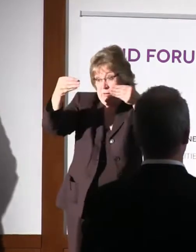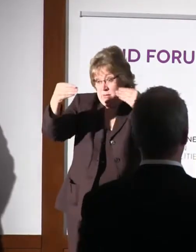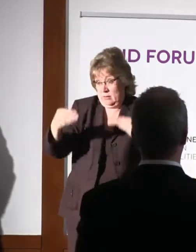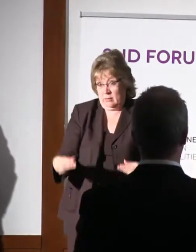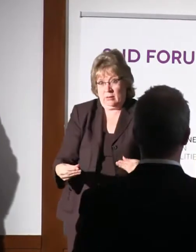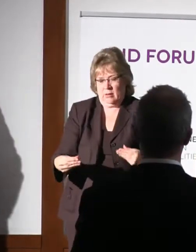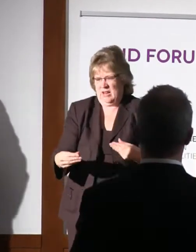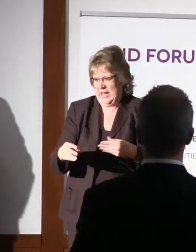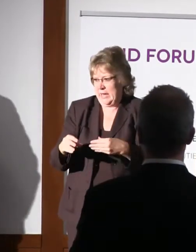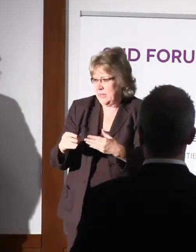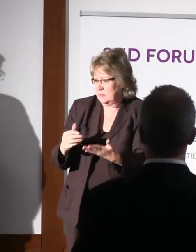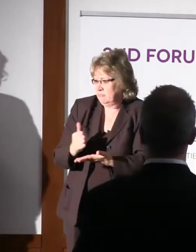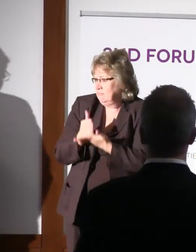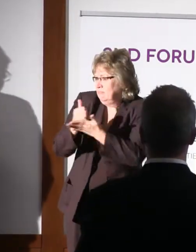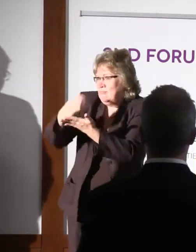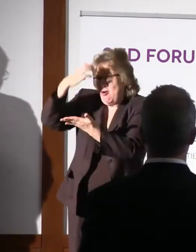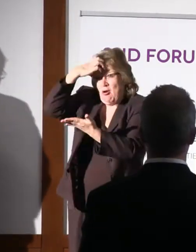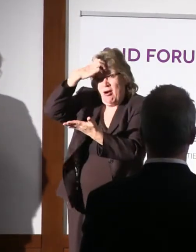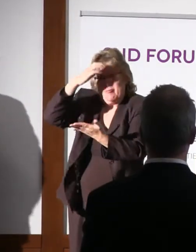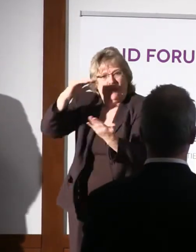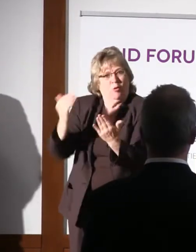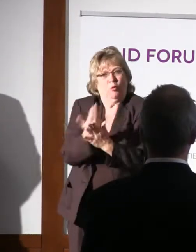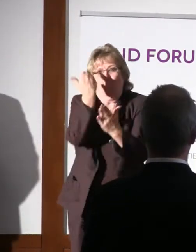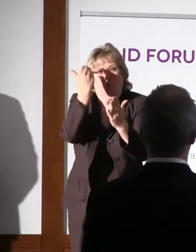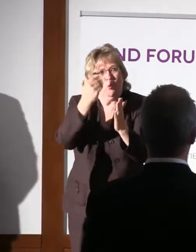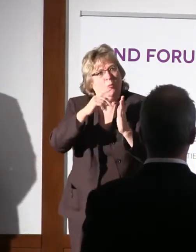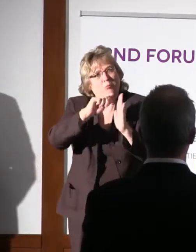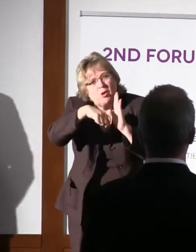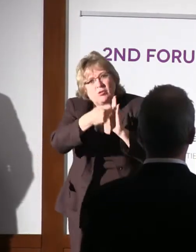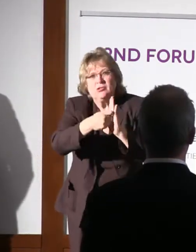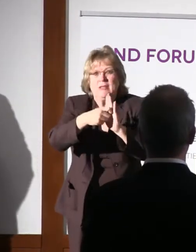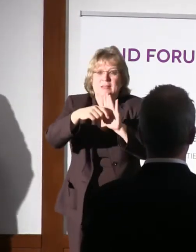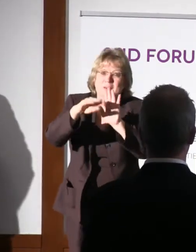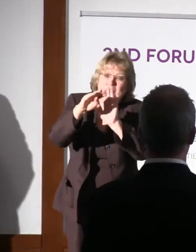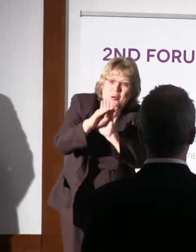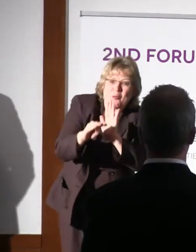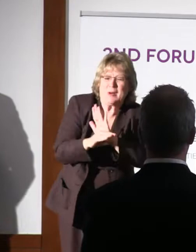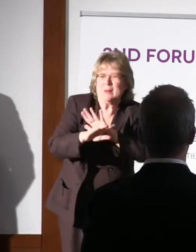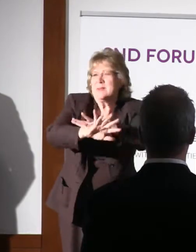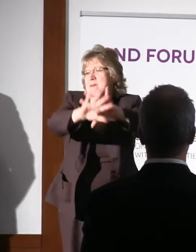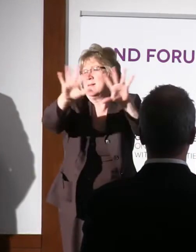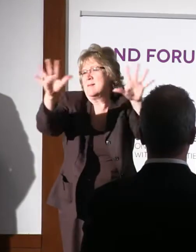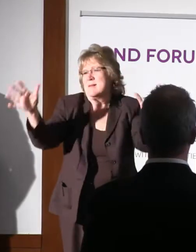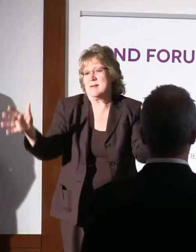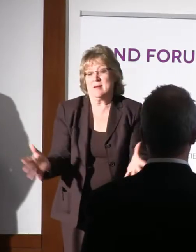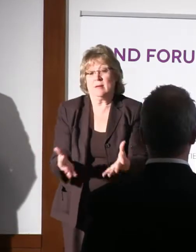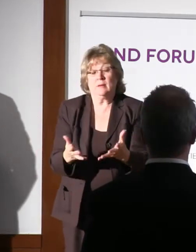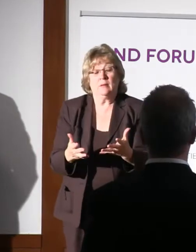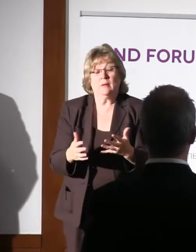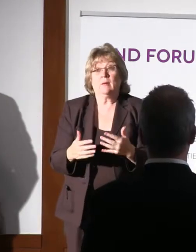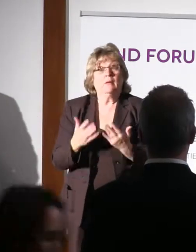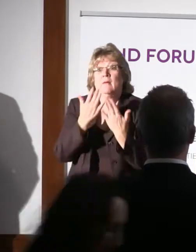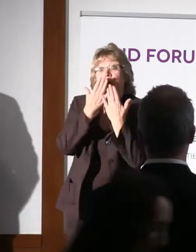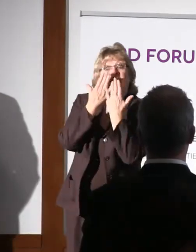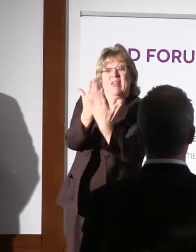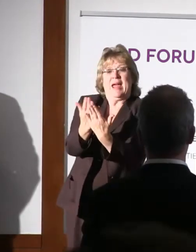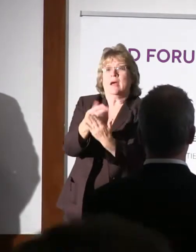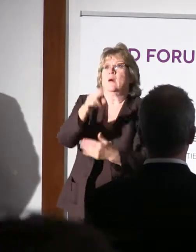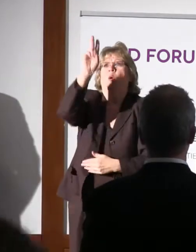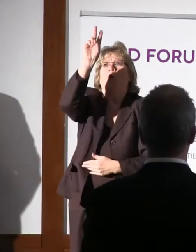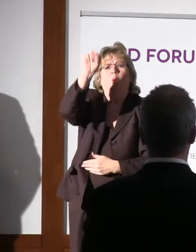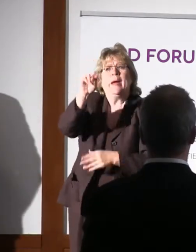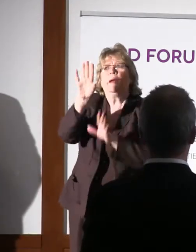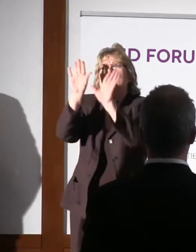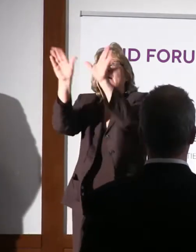the near future. I really want to thank so much the agencies of the UN that joined